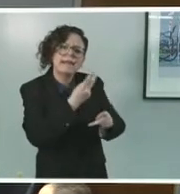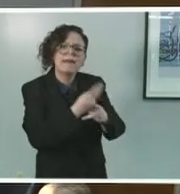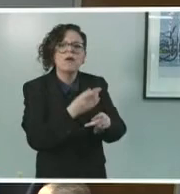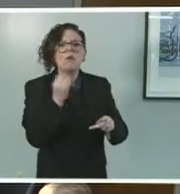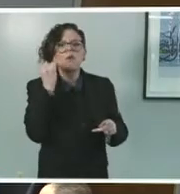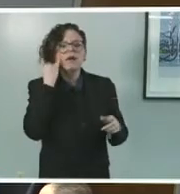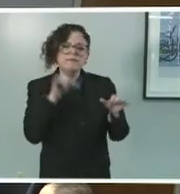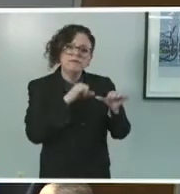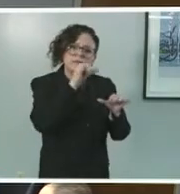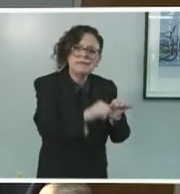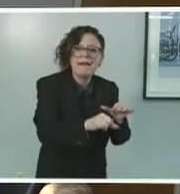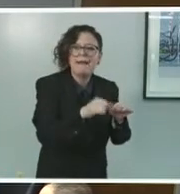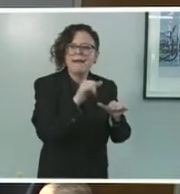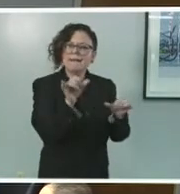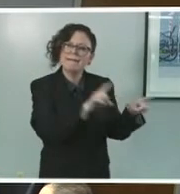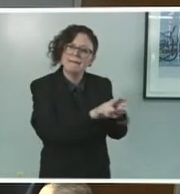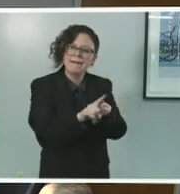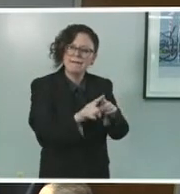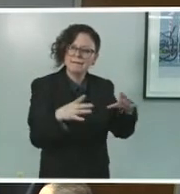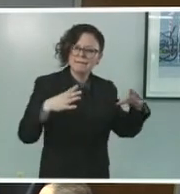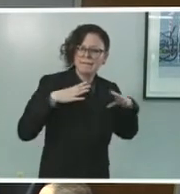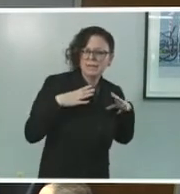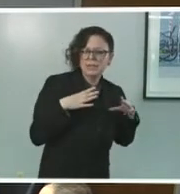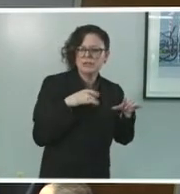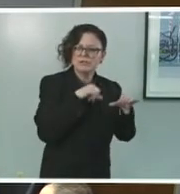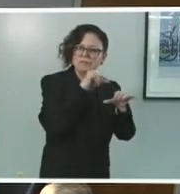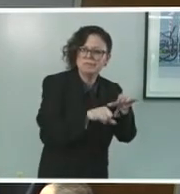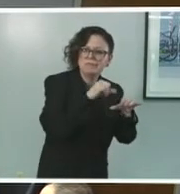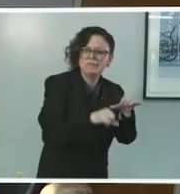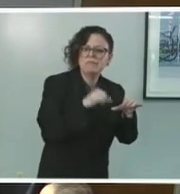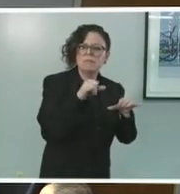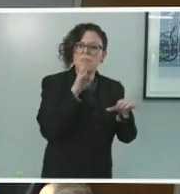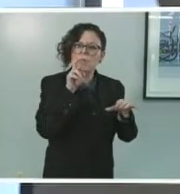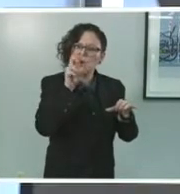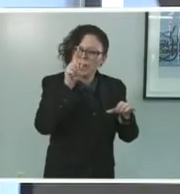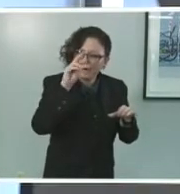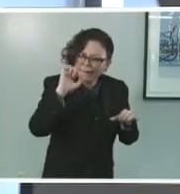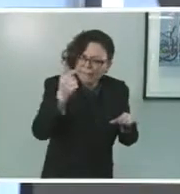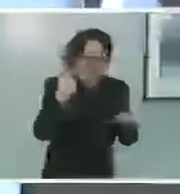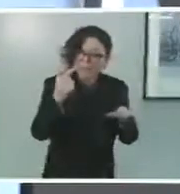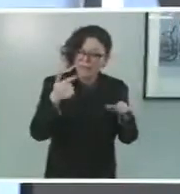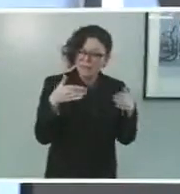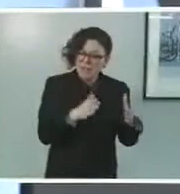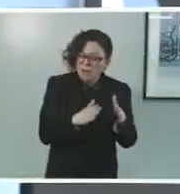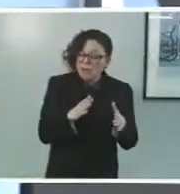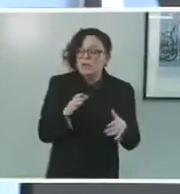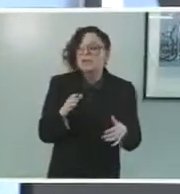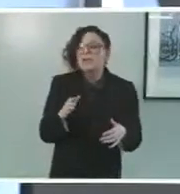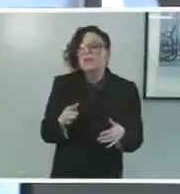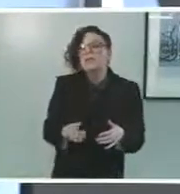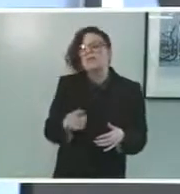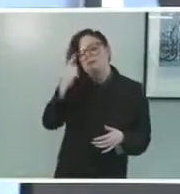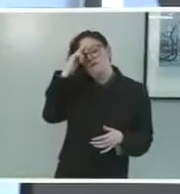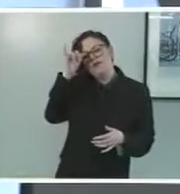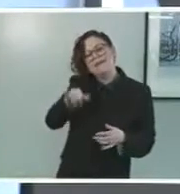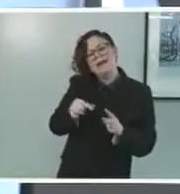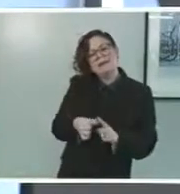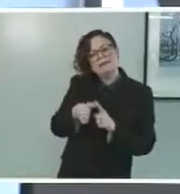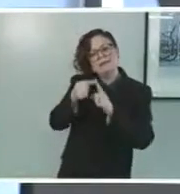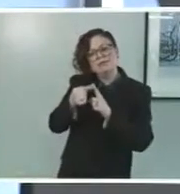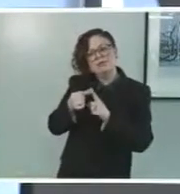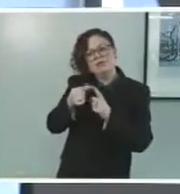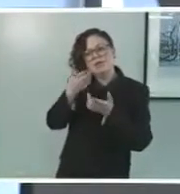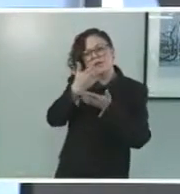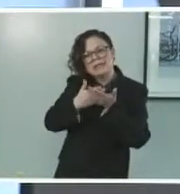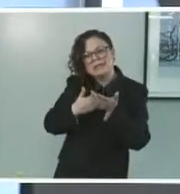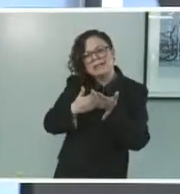thing? So I think one of the key exceptions in this order are the residential sort